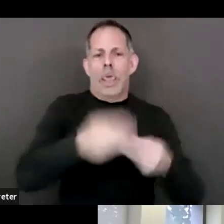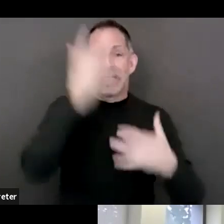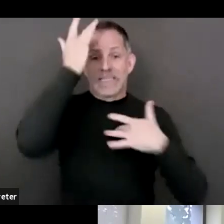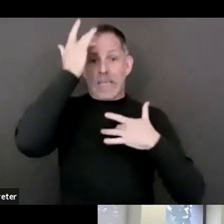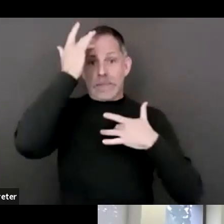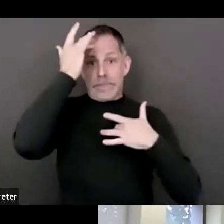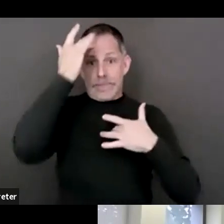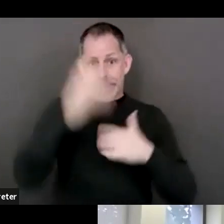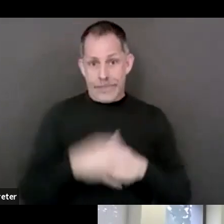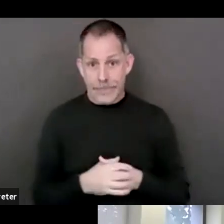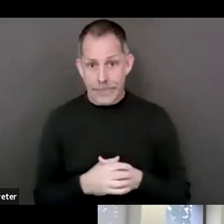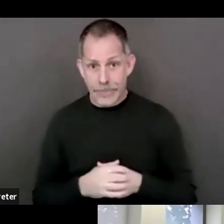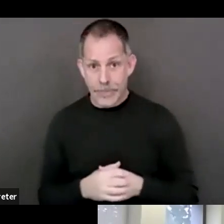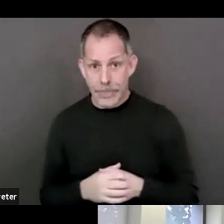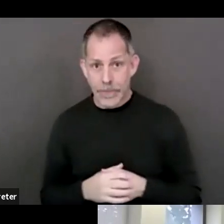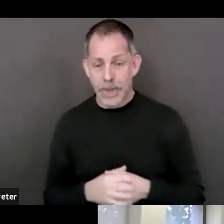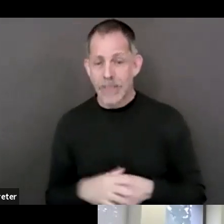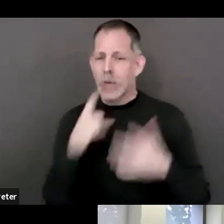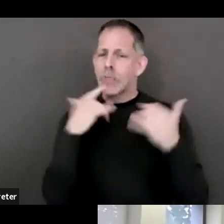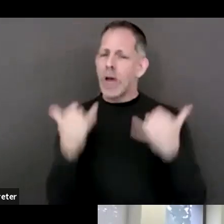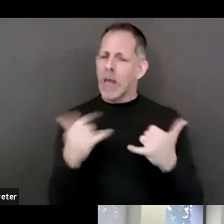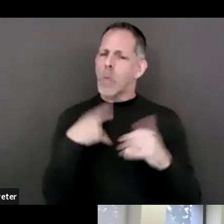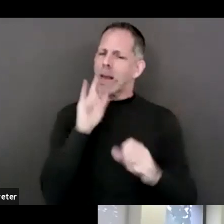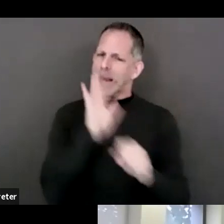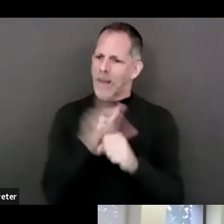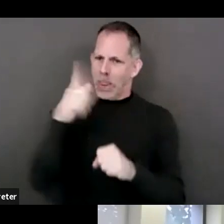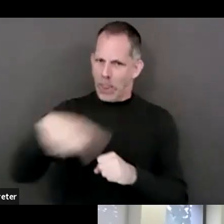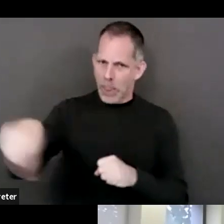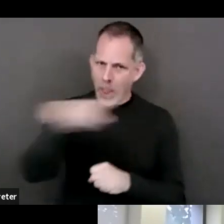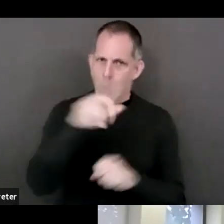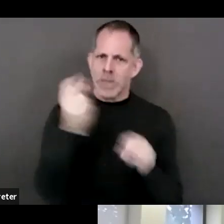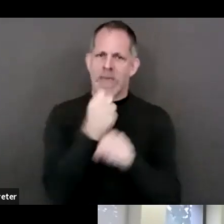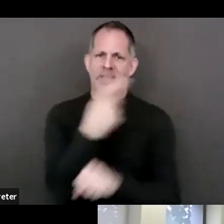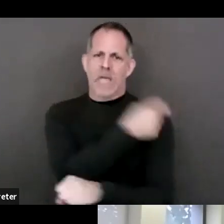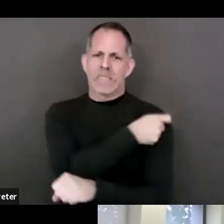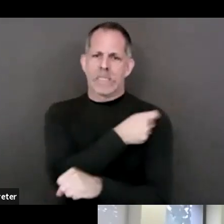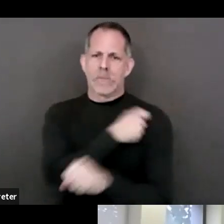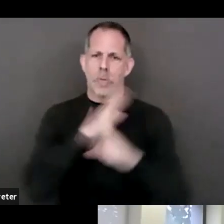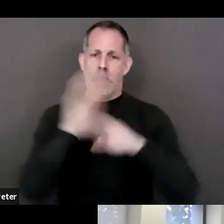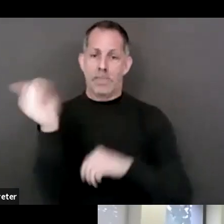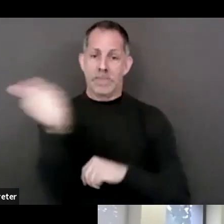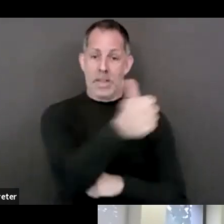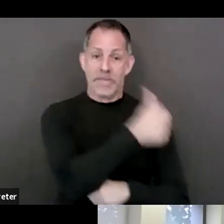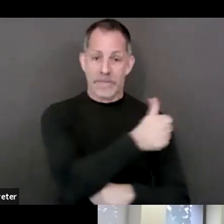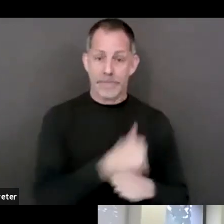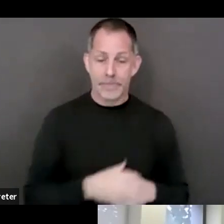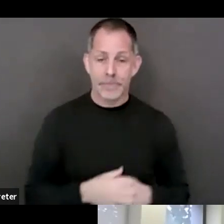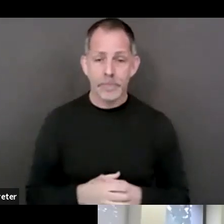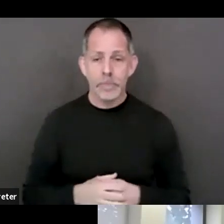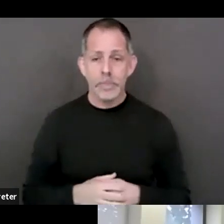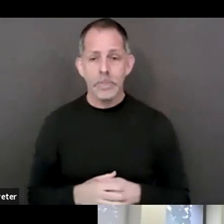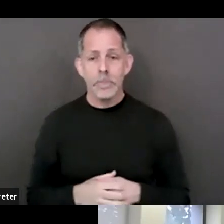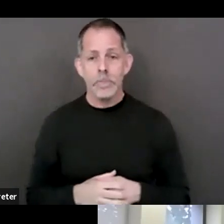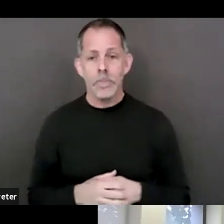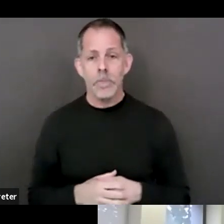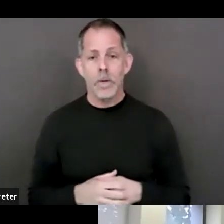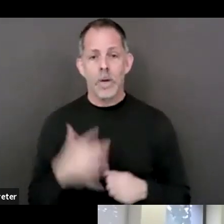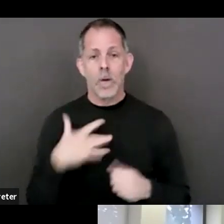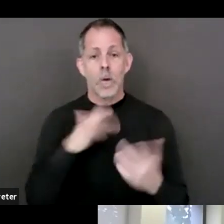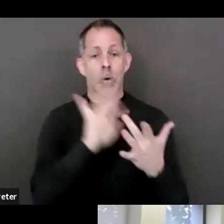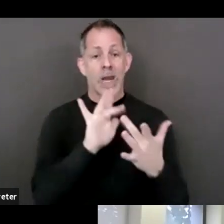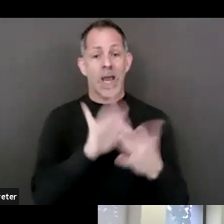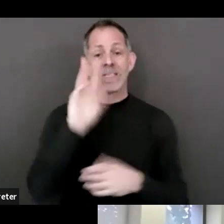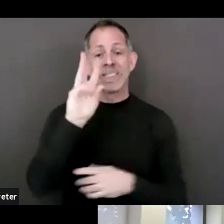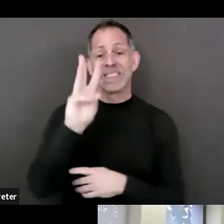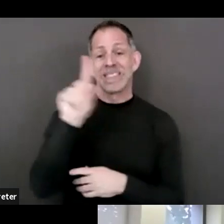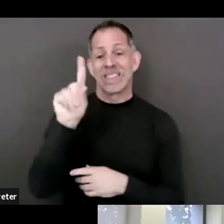they're protected as well. Our mobile teams personally have reached 61 facilities, but in partnership